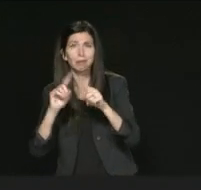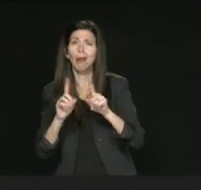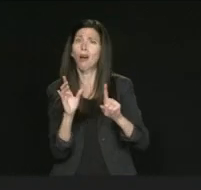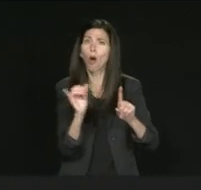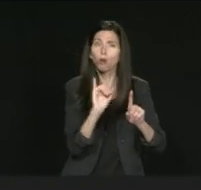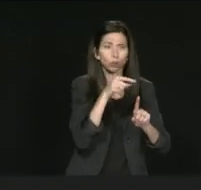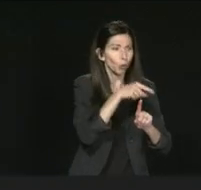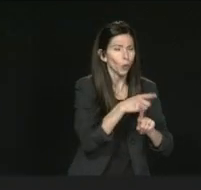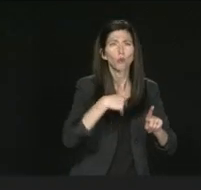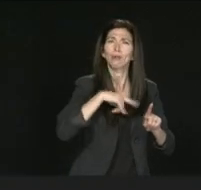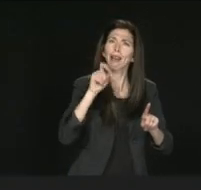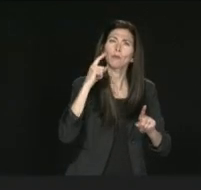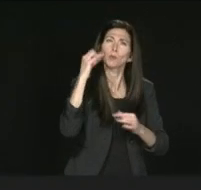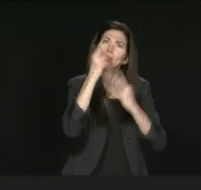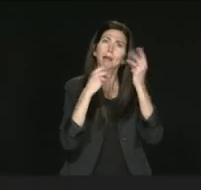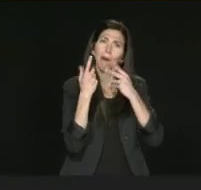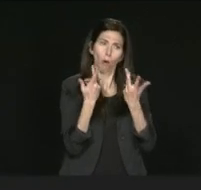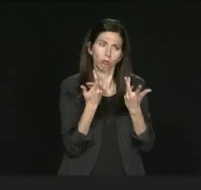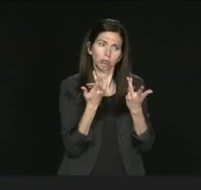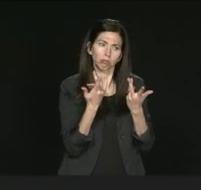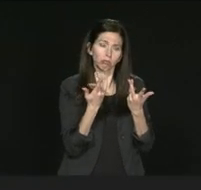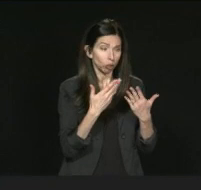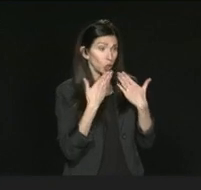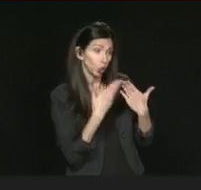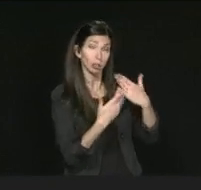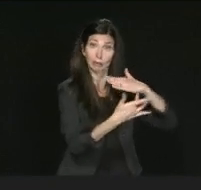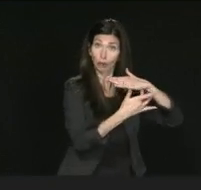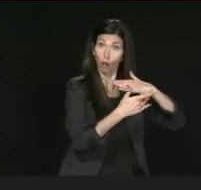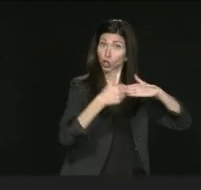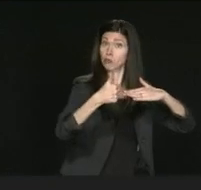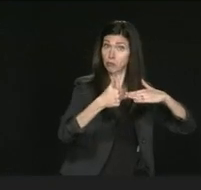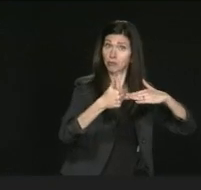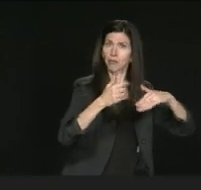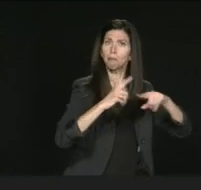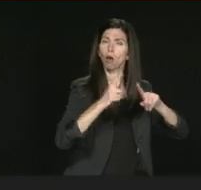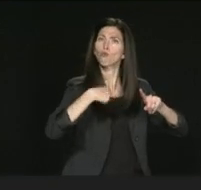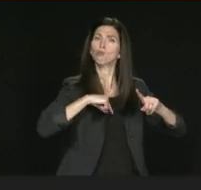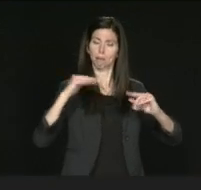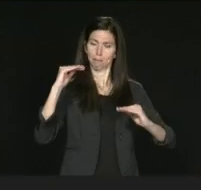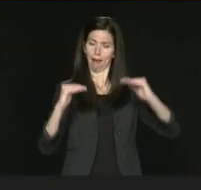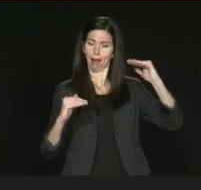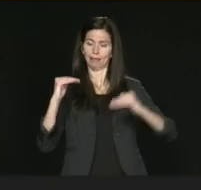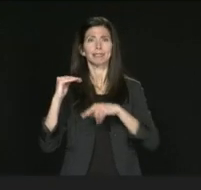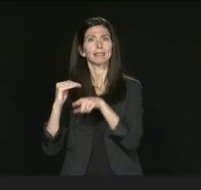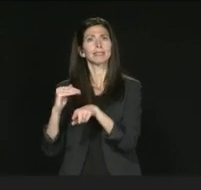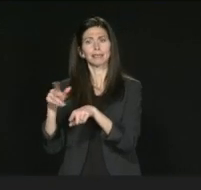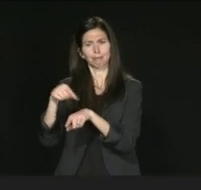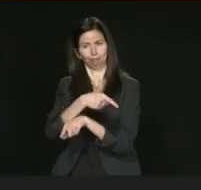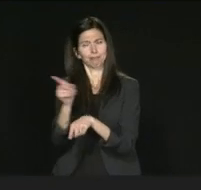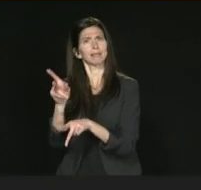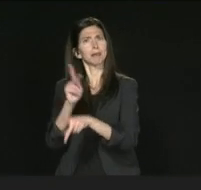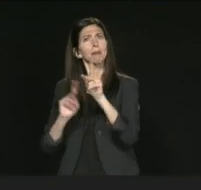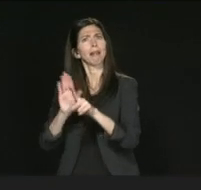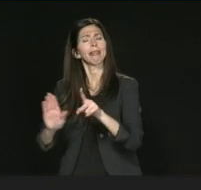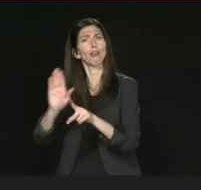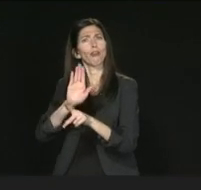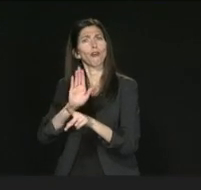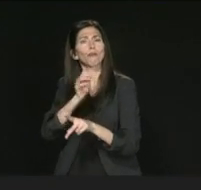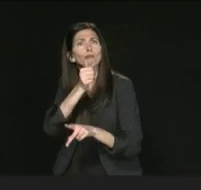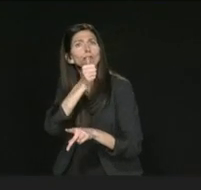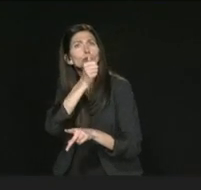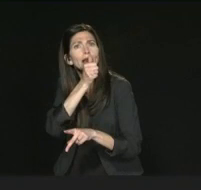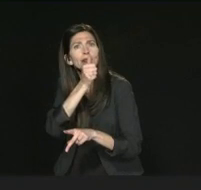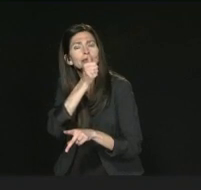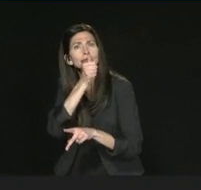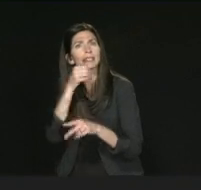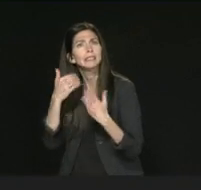and which I think is the most paramount of some of the policy discussions. So all of those